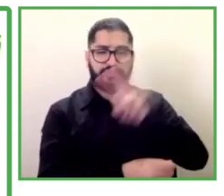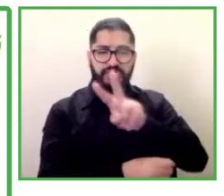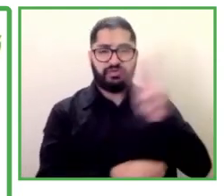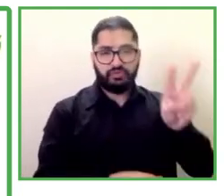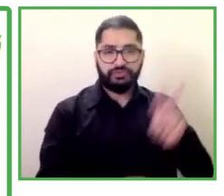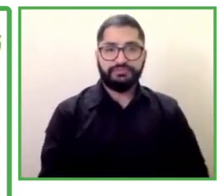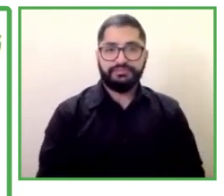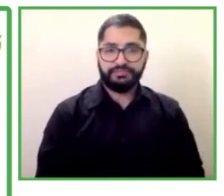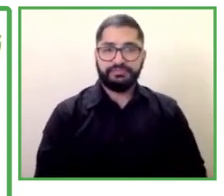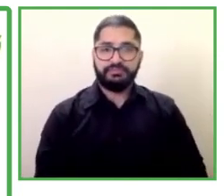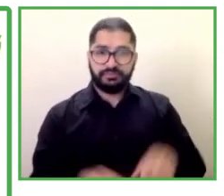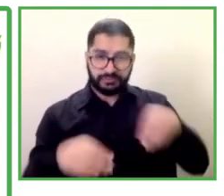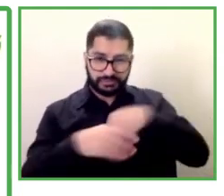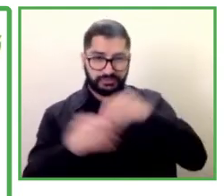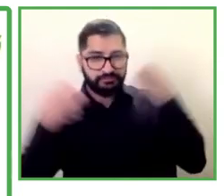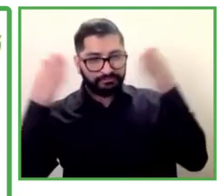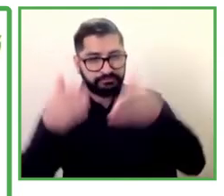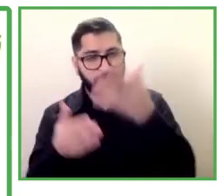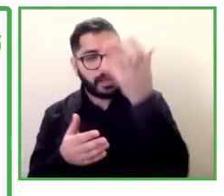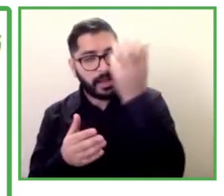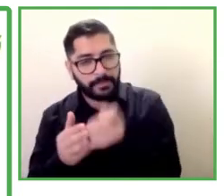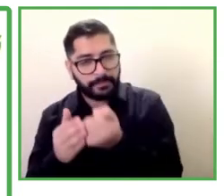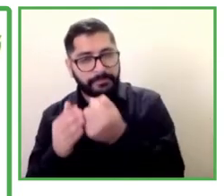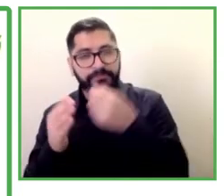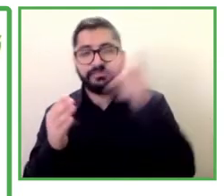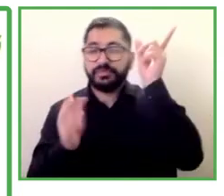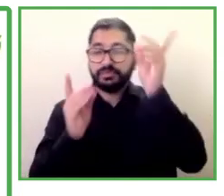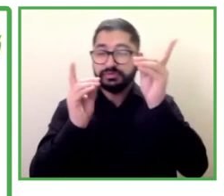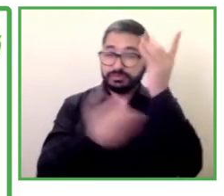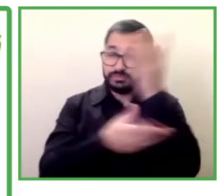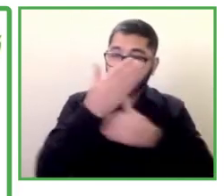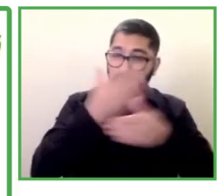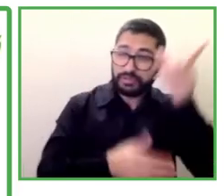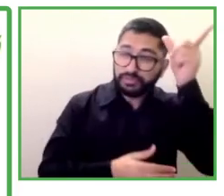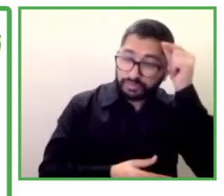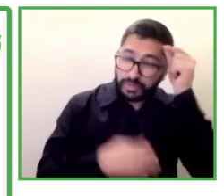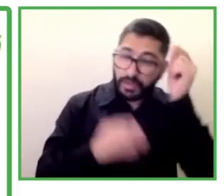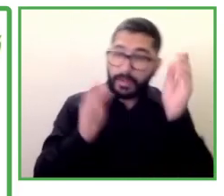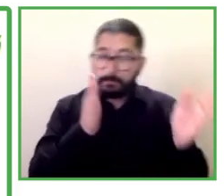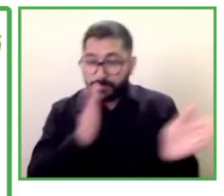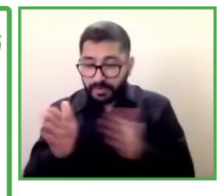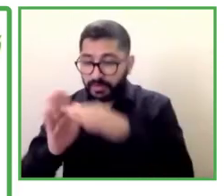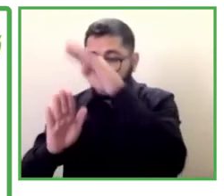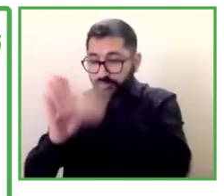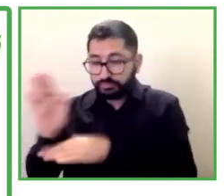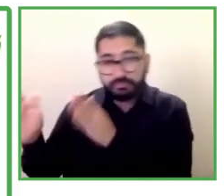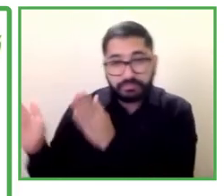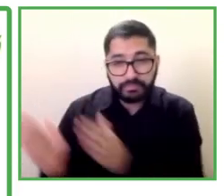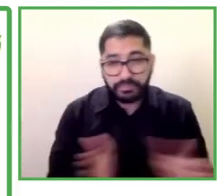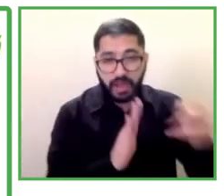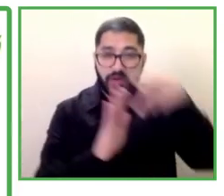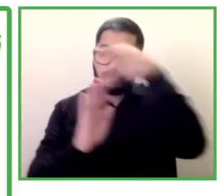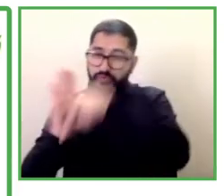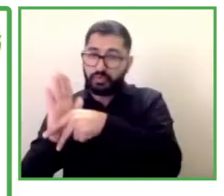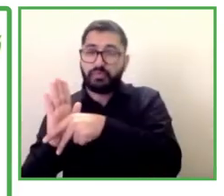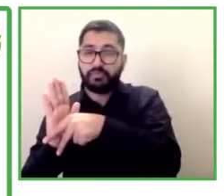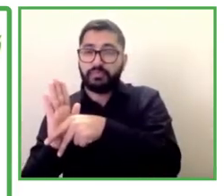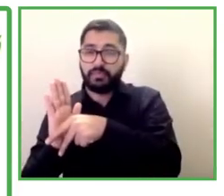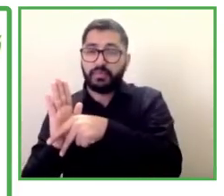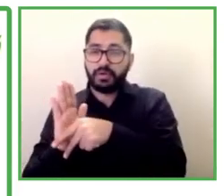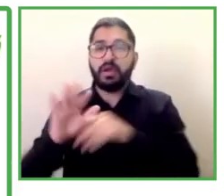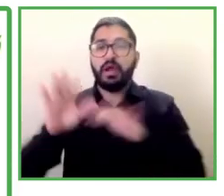be valued according to the disability. The actions that we have, the positive actions that we have are the ones that